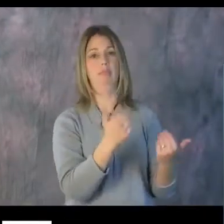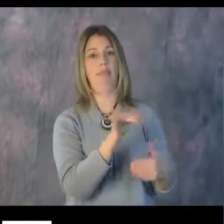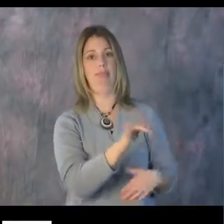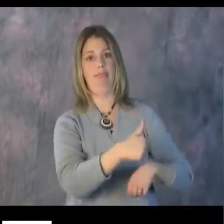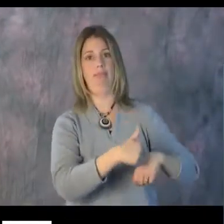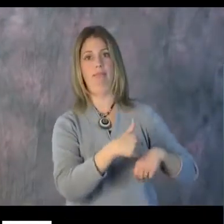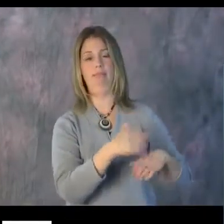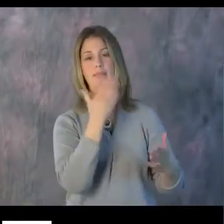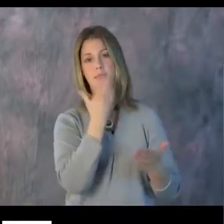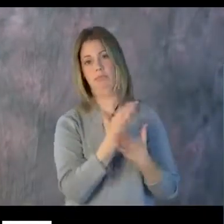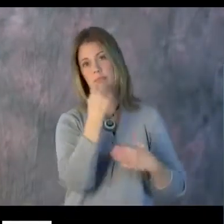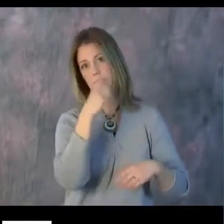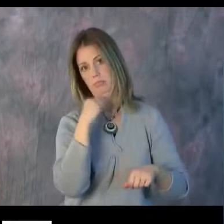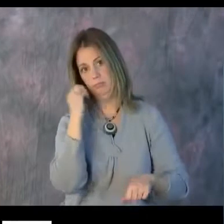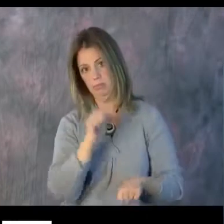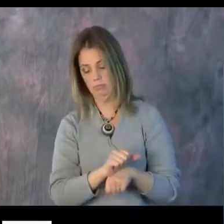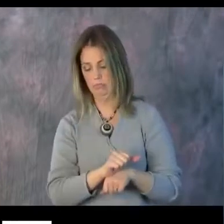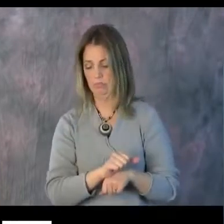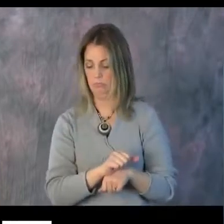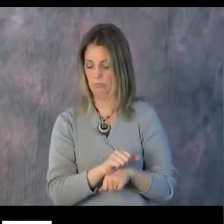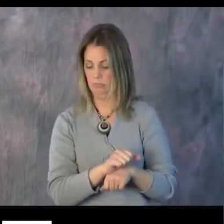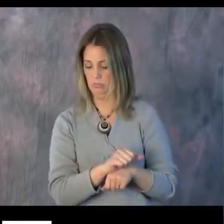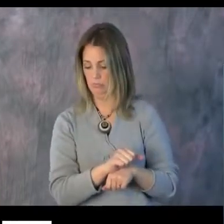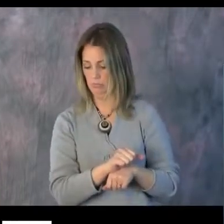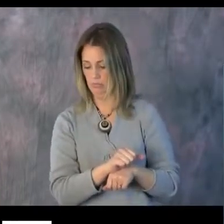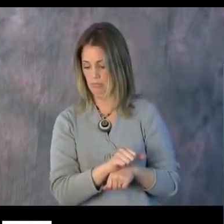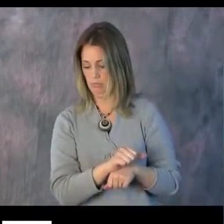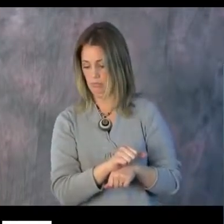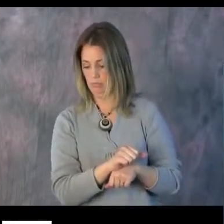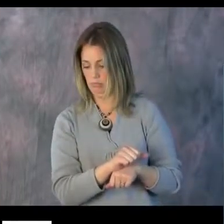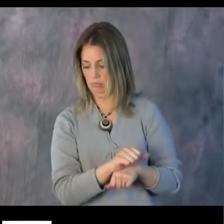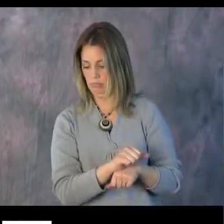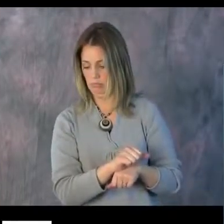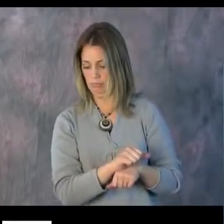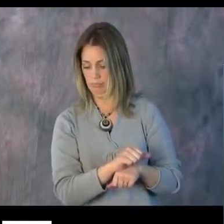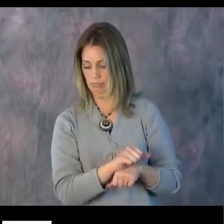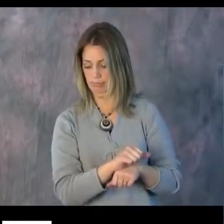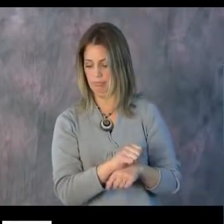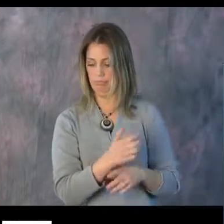amount of time tonight, and once that time passes, you wouldn't be available.